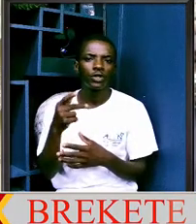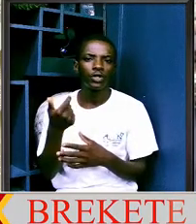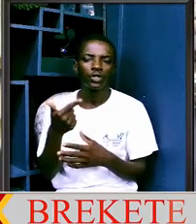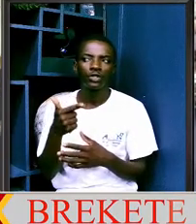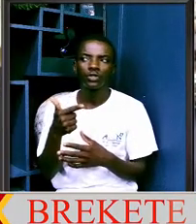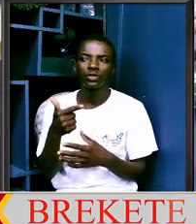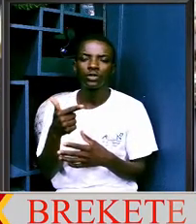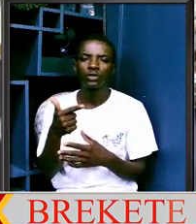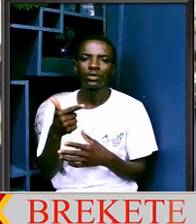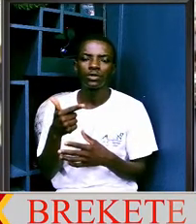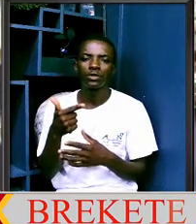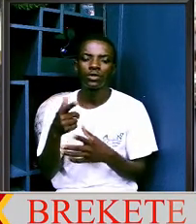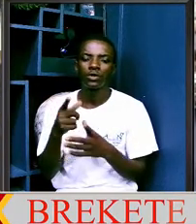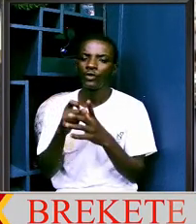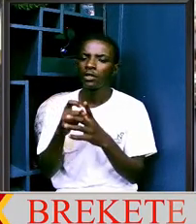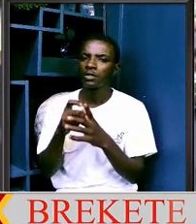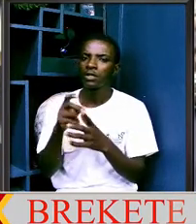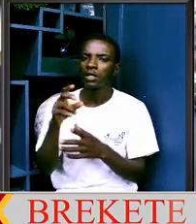rice?